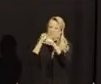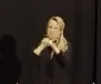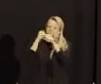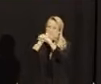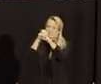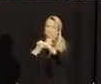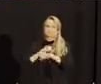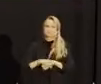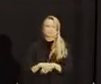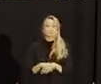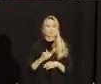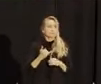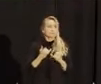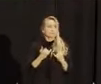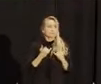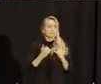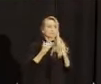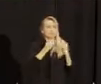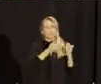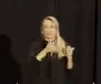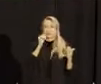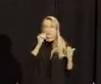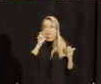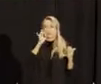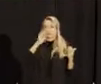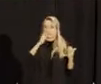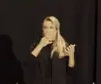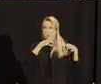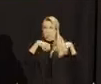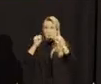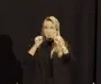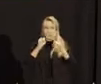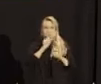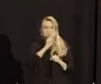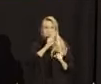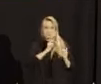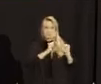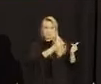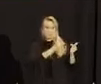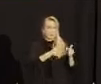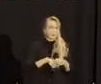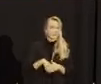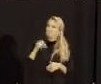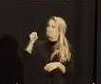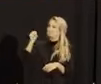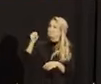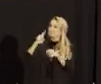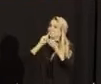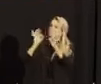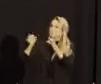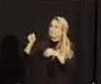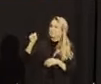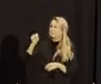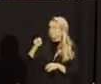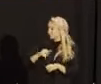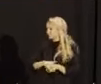Jennifer, would you like to take it away? Absolutely. Okay.